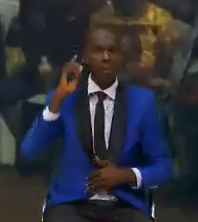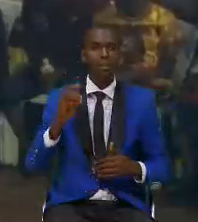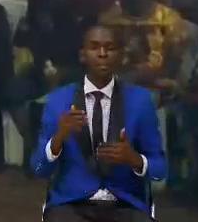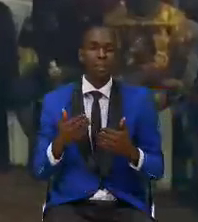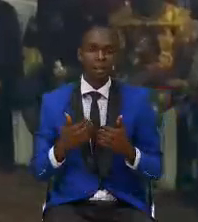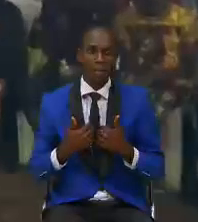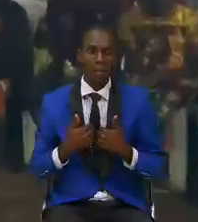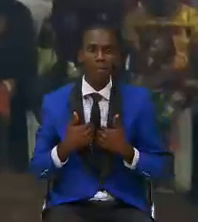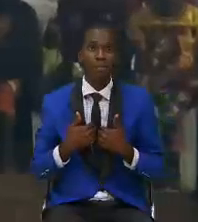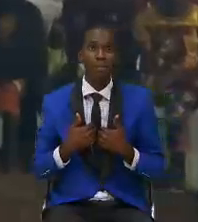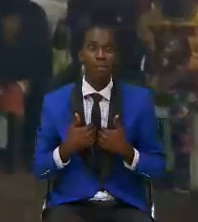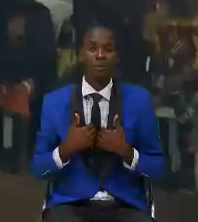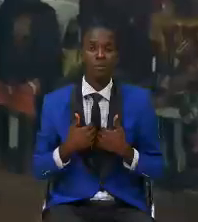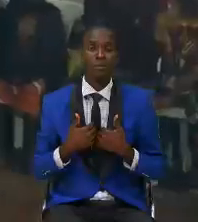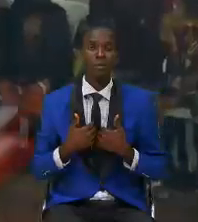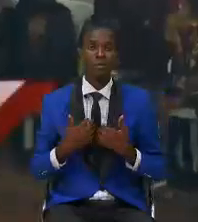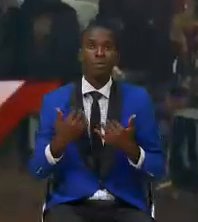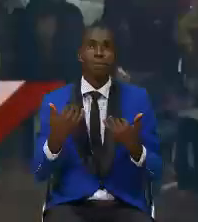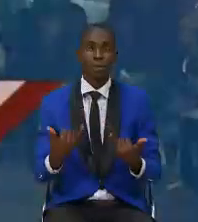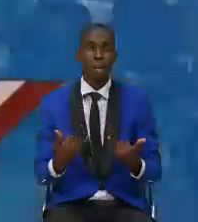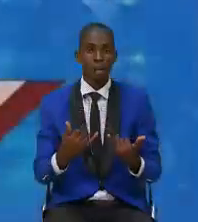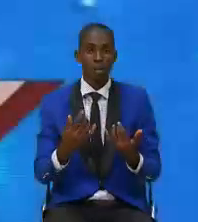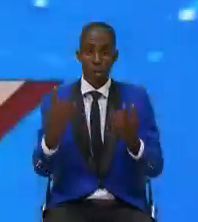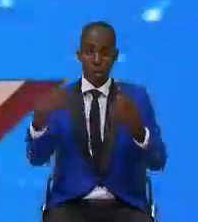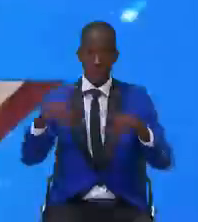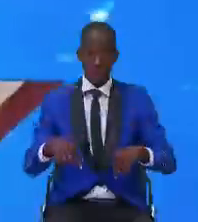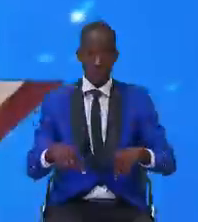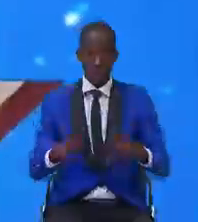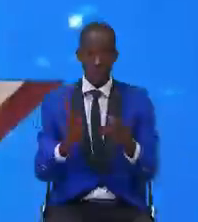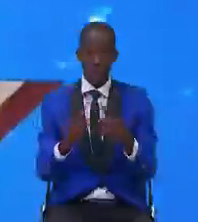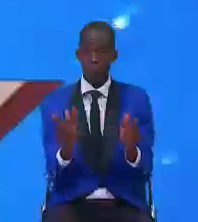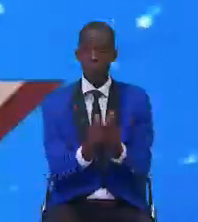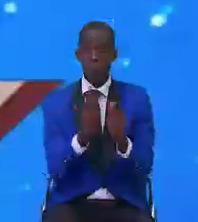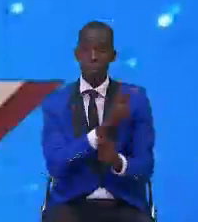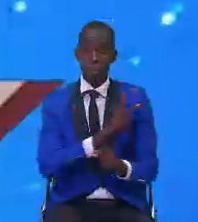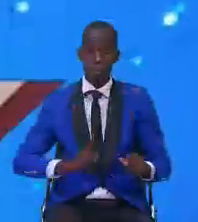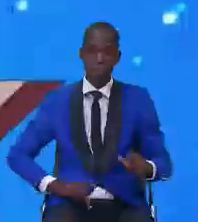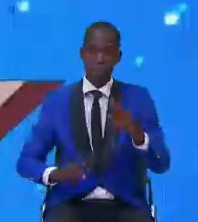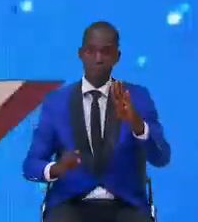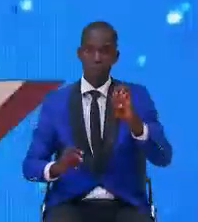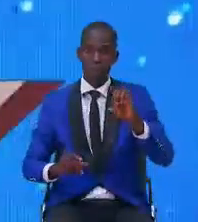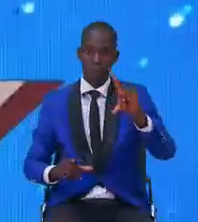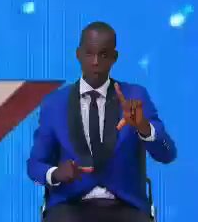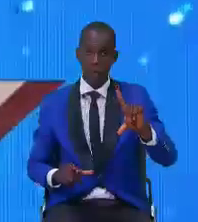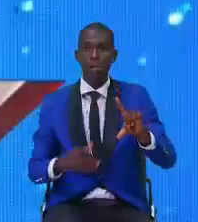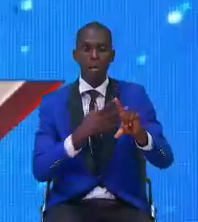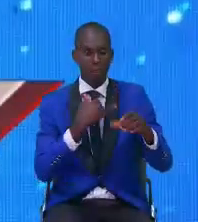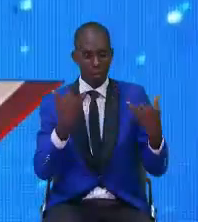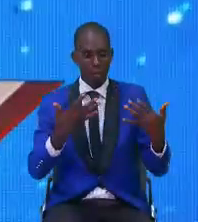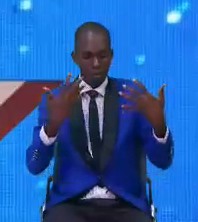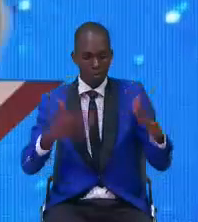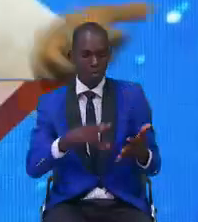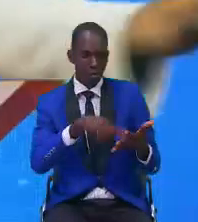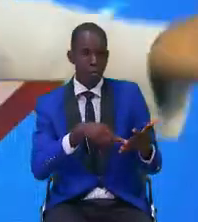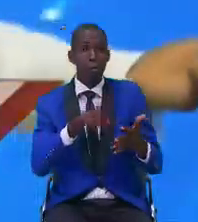two. Daniel has now come. And Daniel has read the writing. You know,